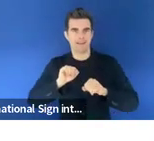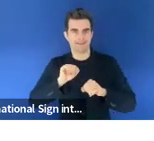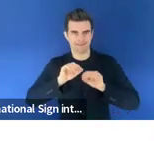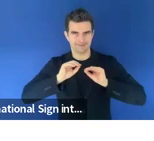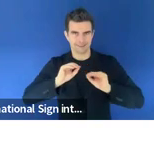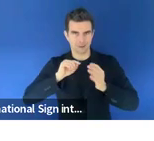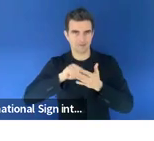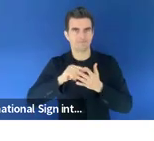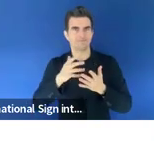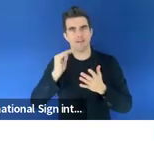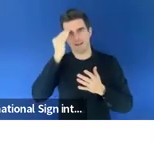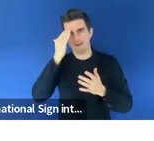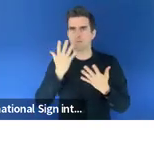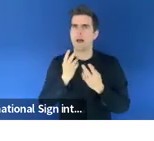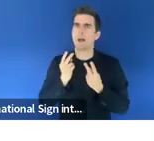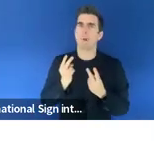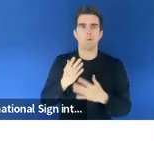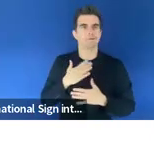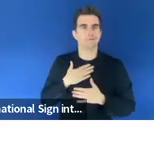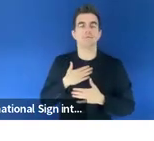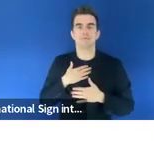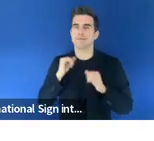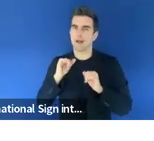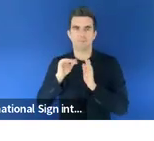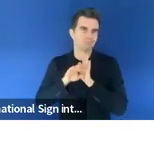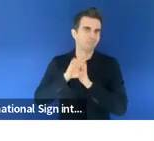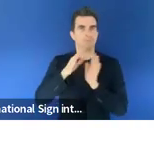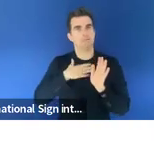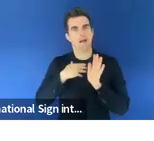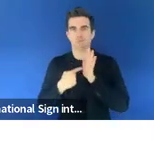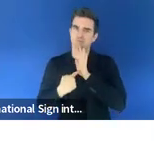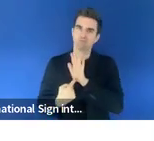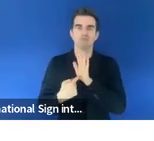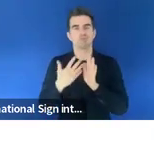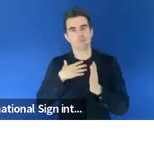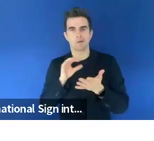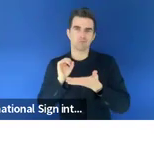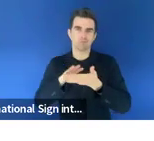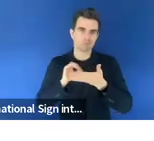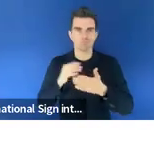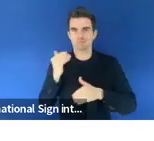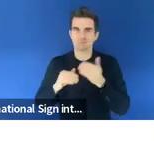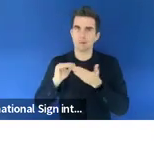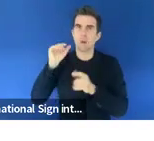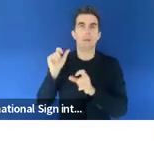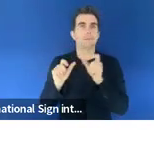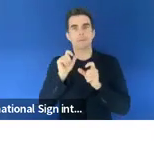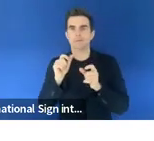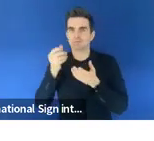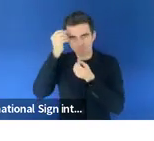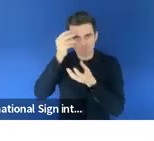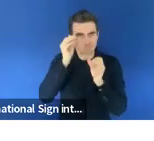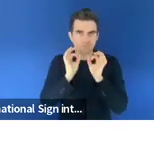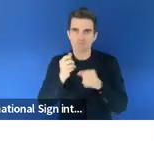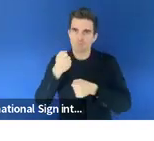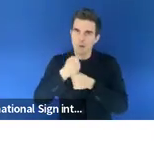All right, you understand your costs. So analyze your expenses so you can be sustainable. Now, I don't know where you guys are in your